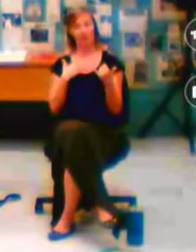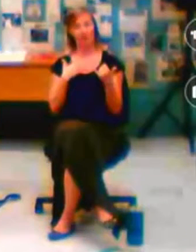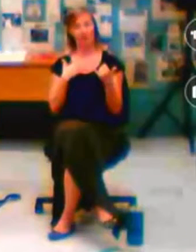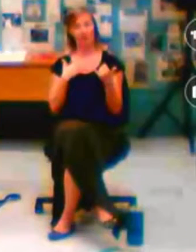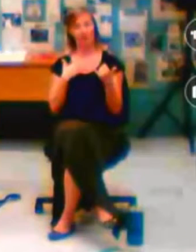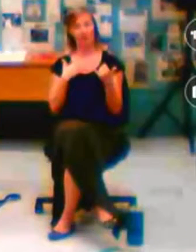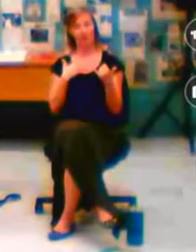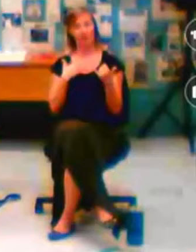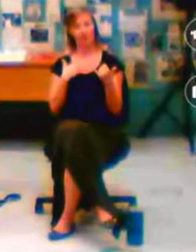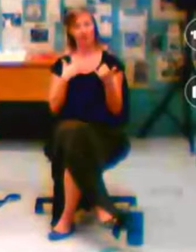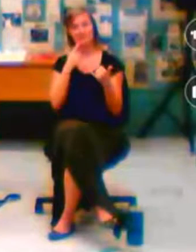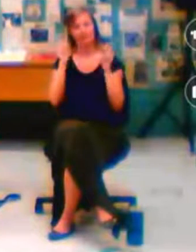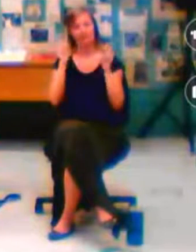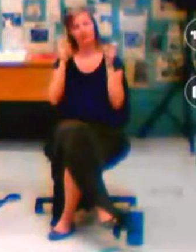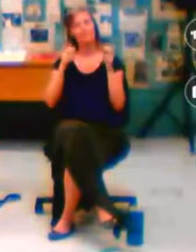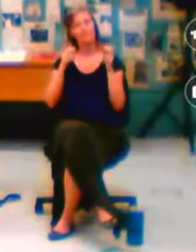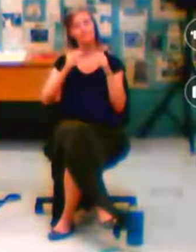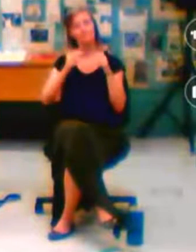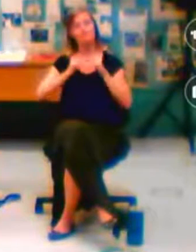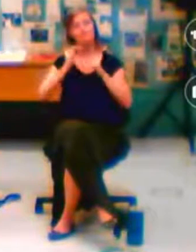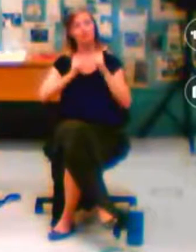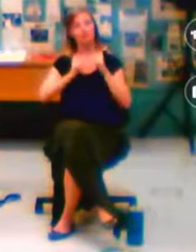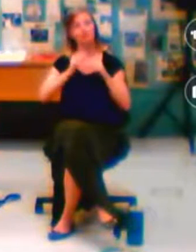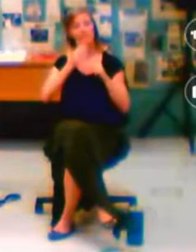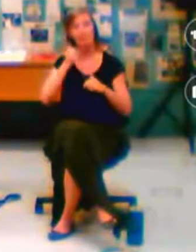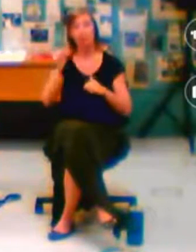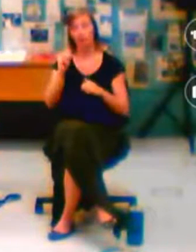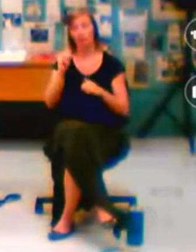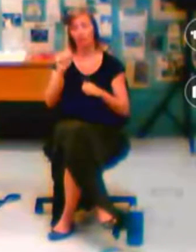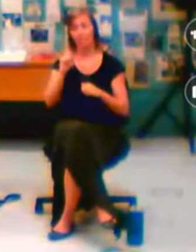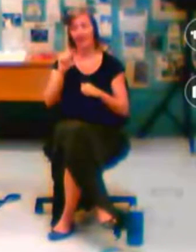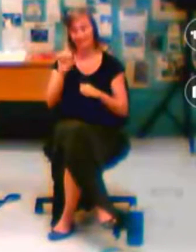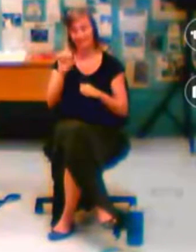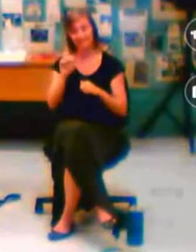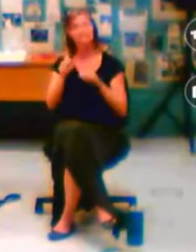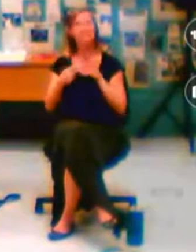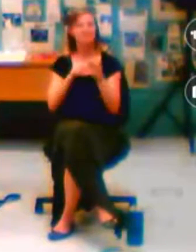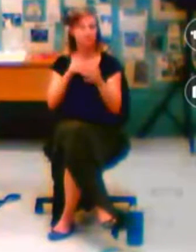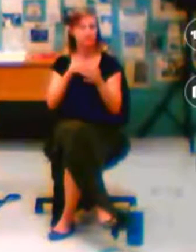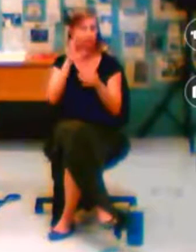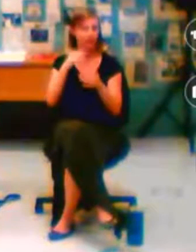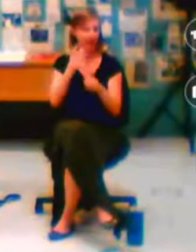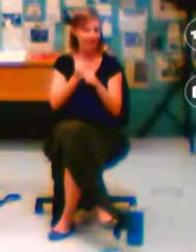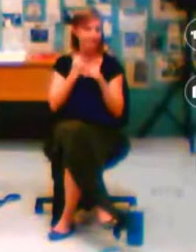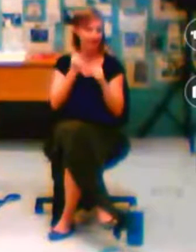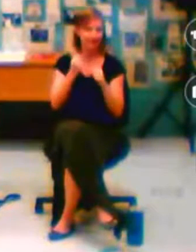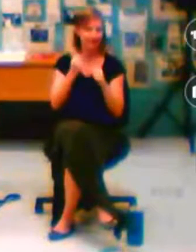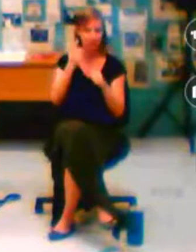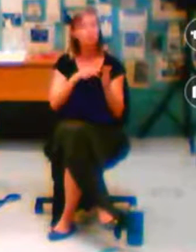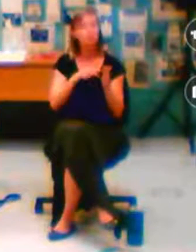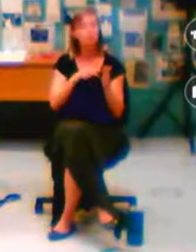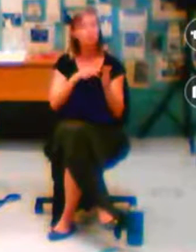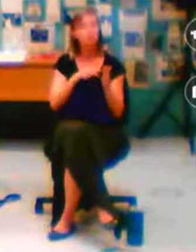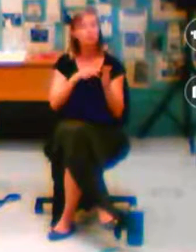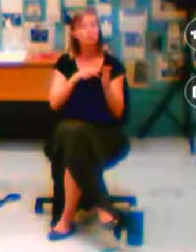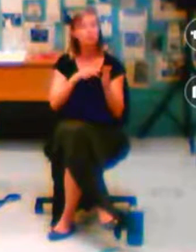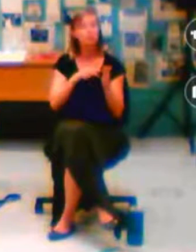with that there are misaligned incentives, and the incentives right now are